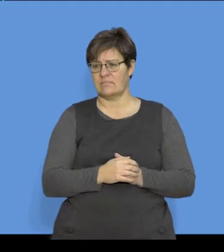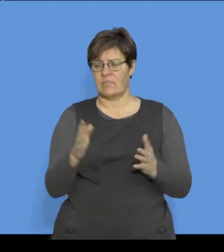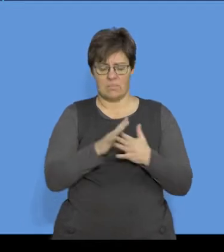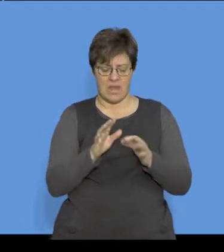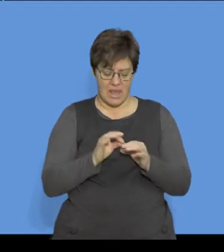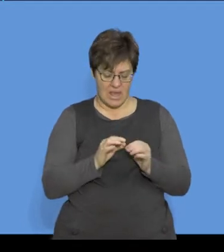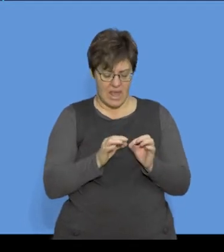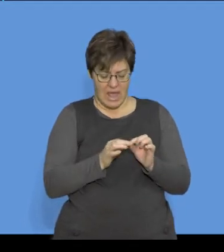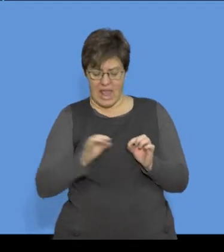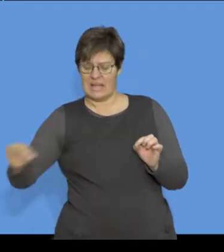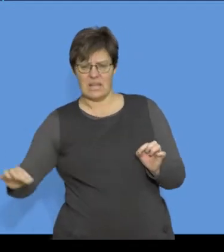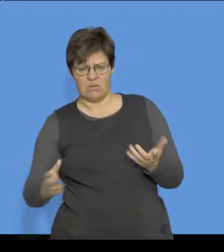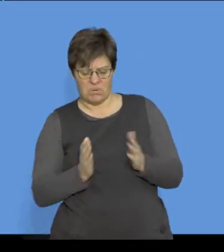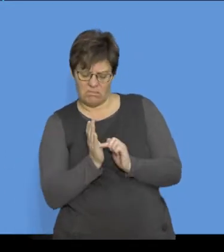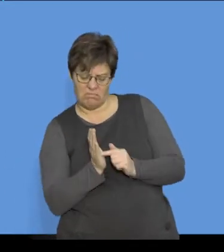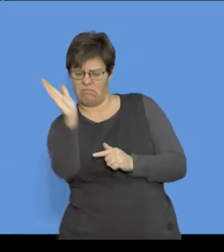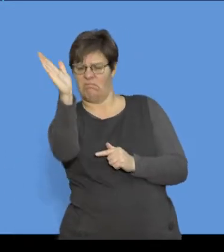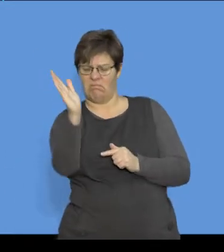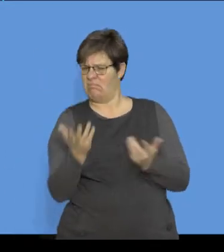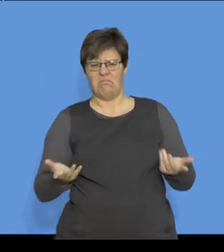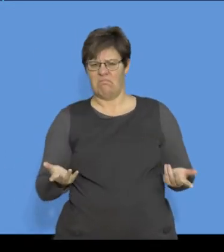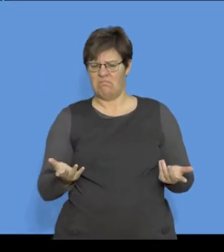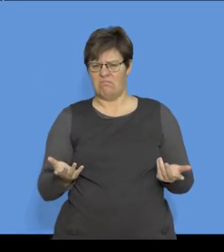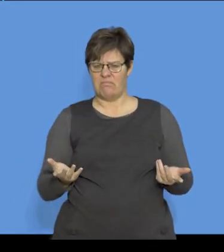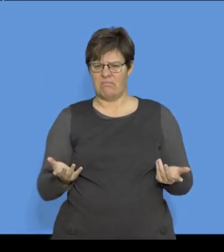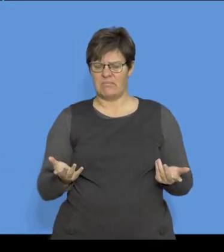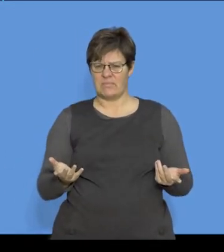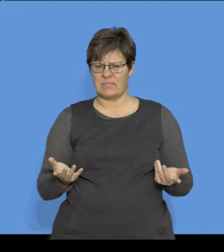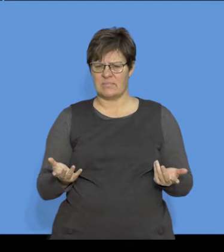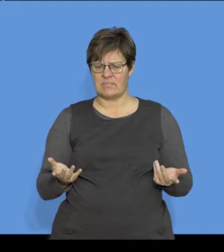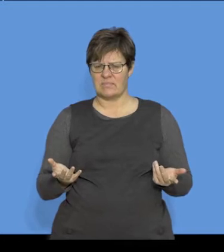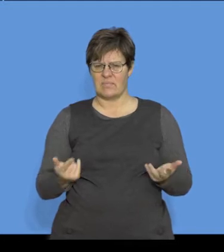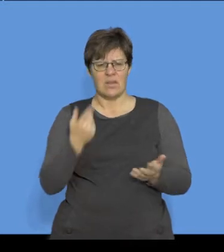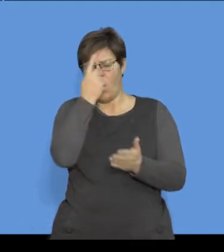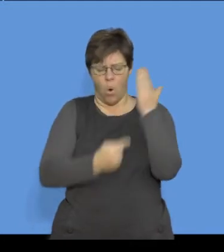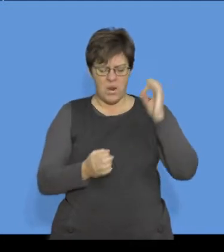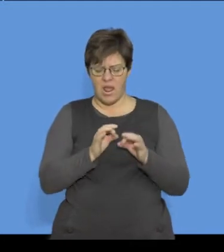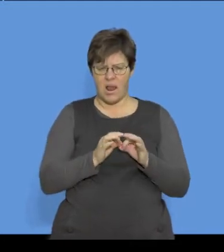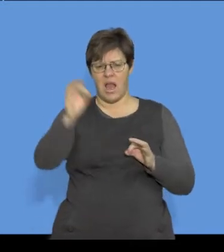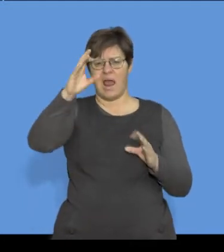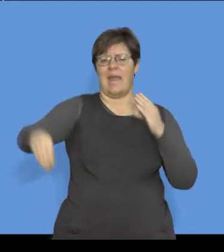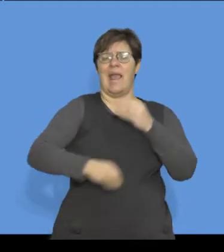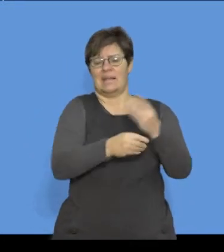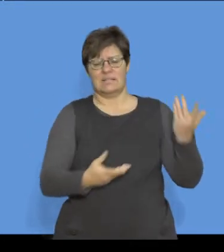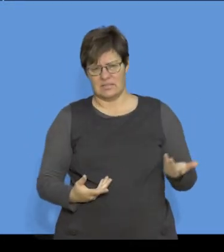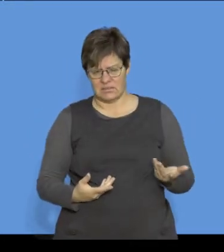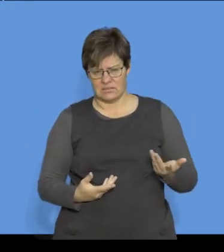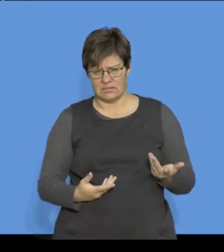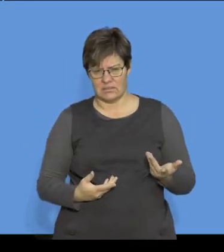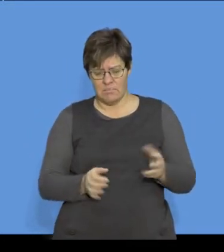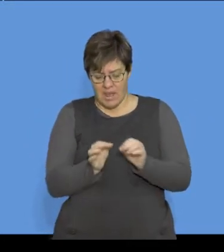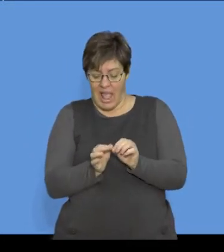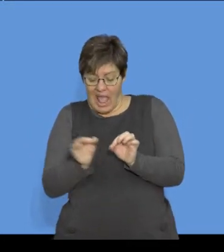a triangle here, because if you look at the line BD, it's just a line that is floating in the air. That has nothing to do with